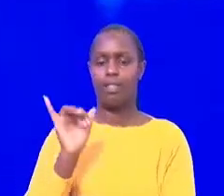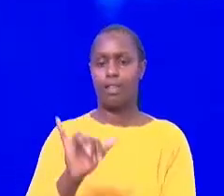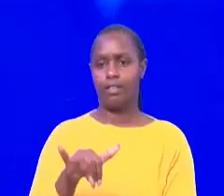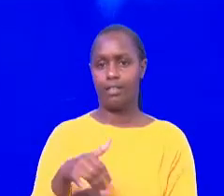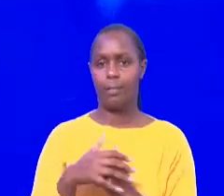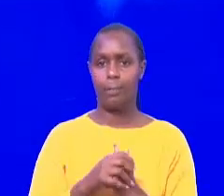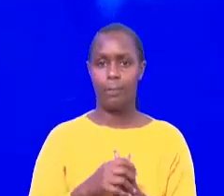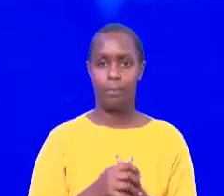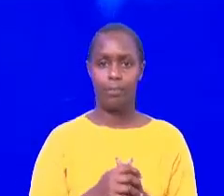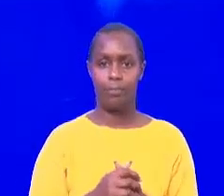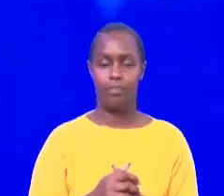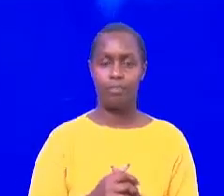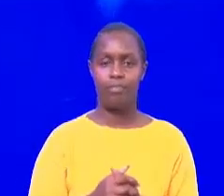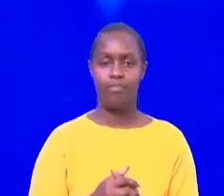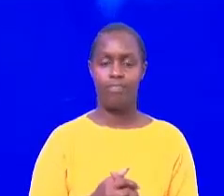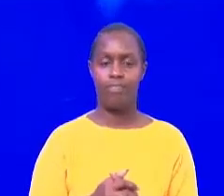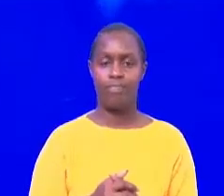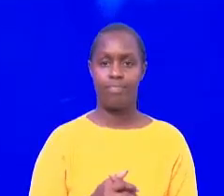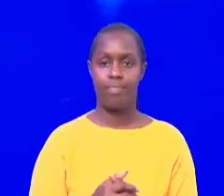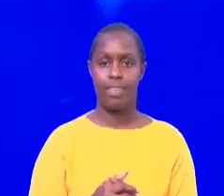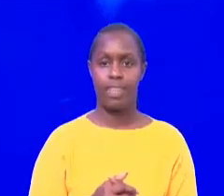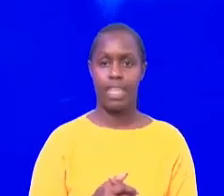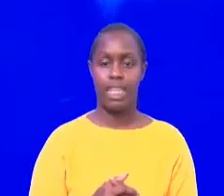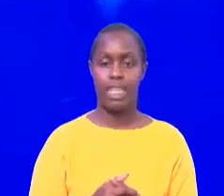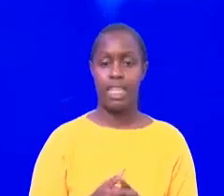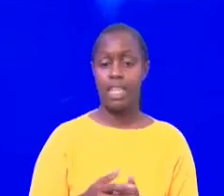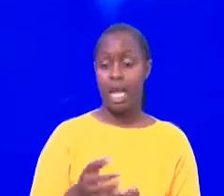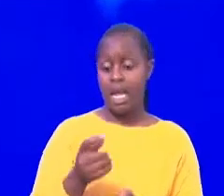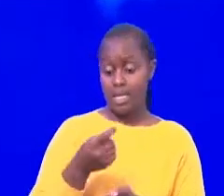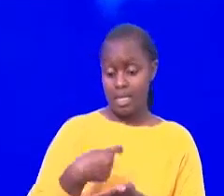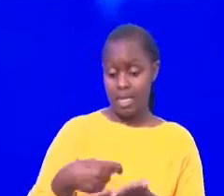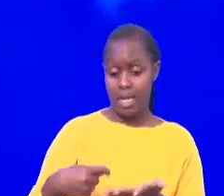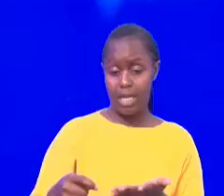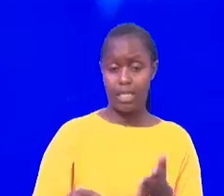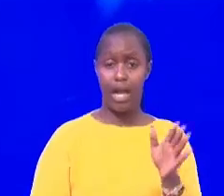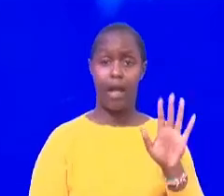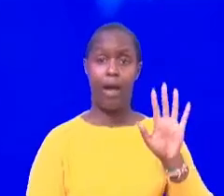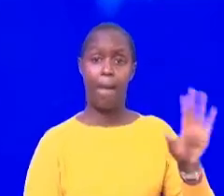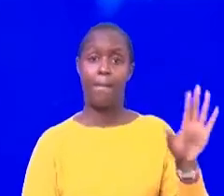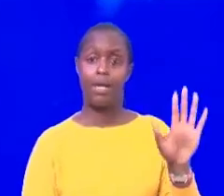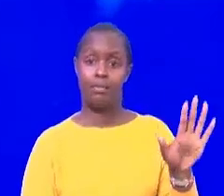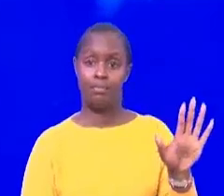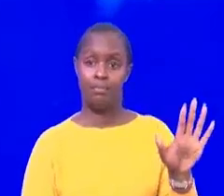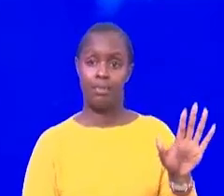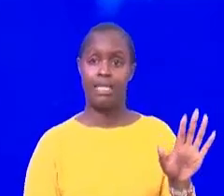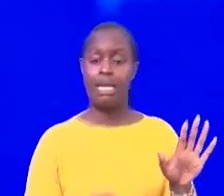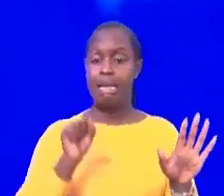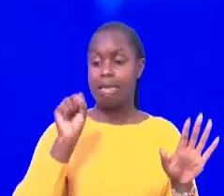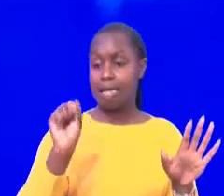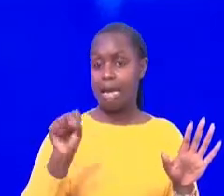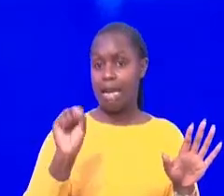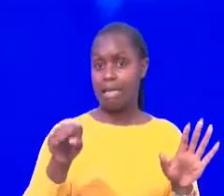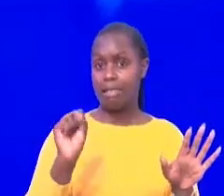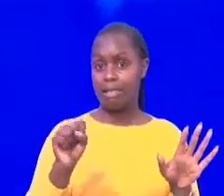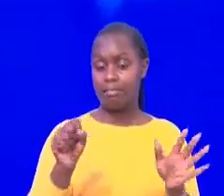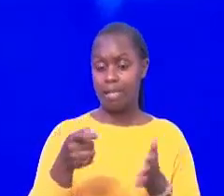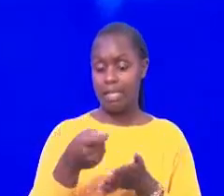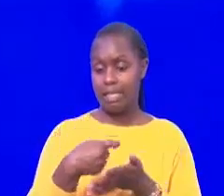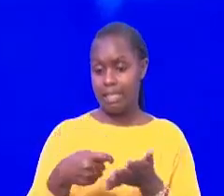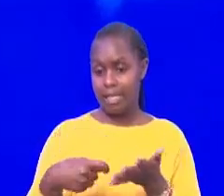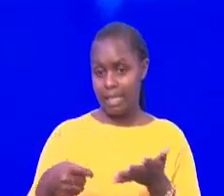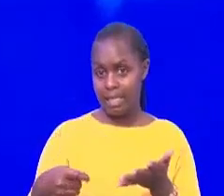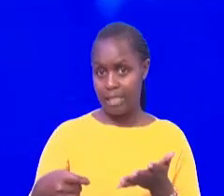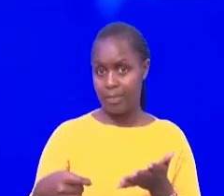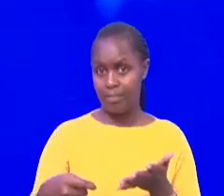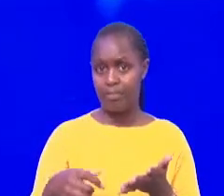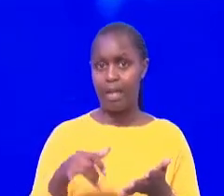Your signature there. That's the signature purported to be yours. Yeah, there is some signature there purported to be. Actually, it's